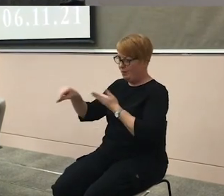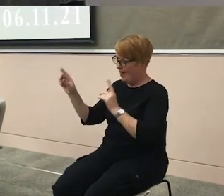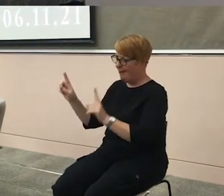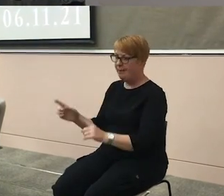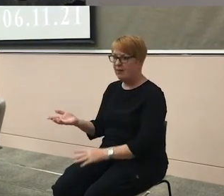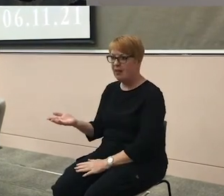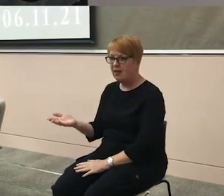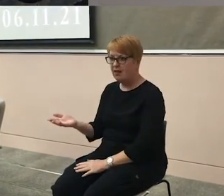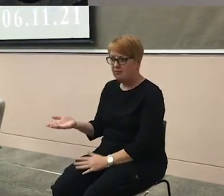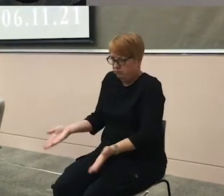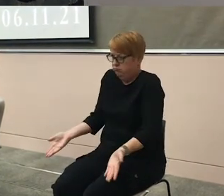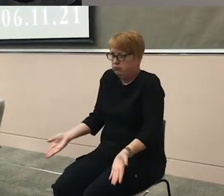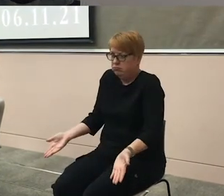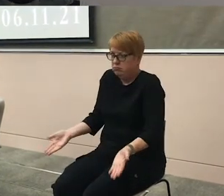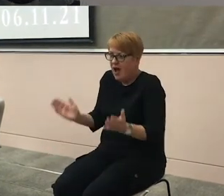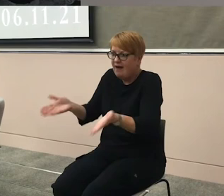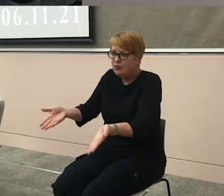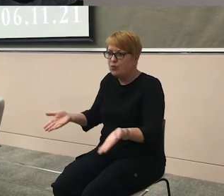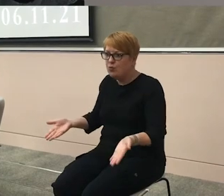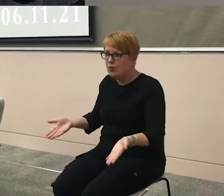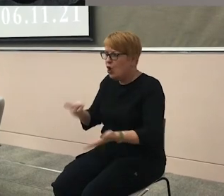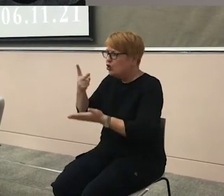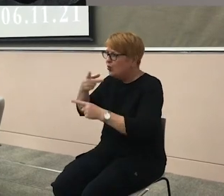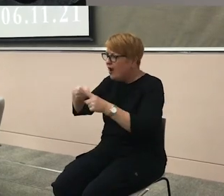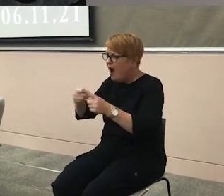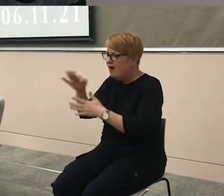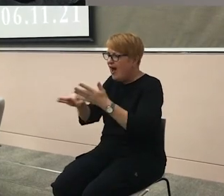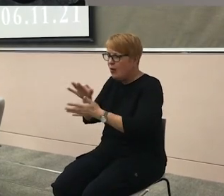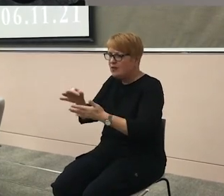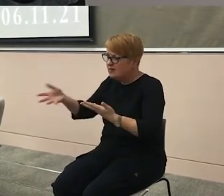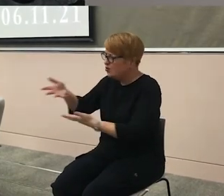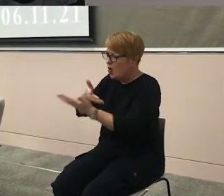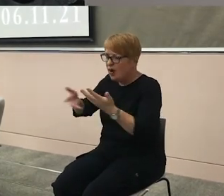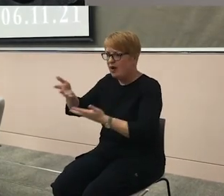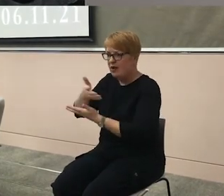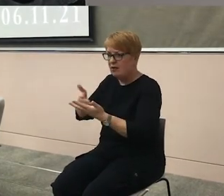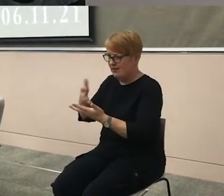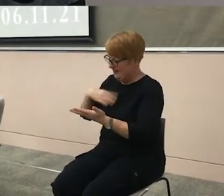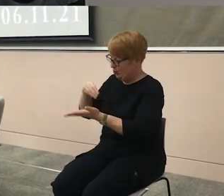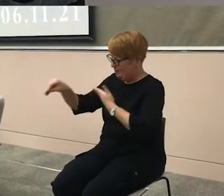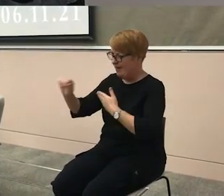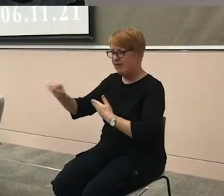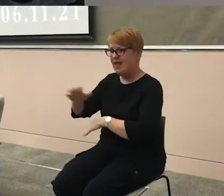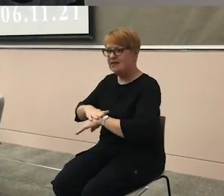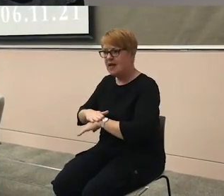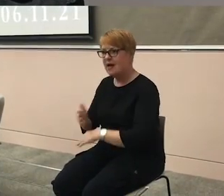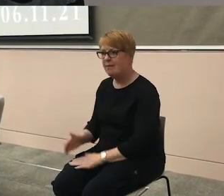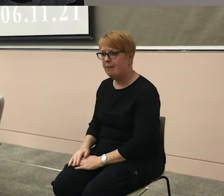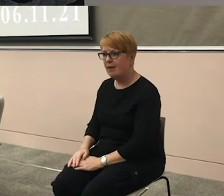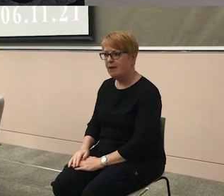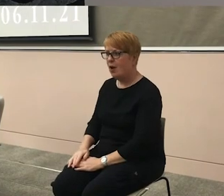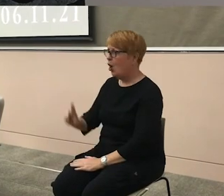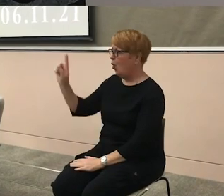Isn't that so basic though? Like, people are spending 2.5 hours talking with me on a Monday night, we need to pay them for their time. What should we pay them? What do you pay